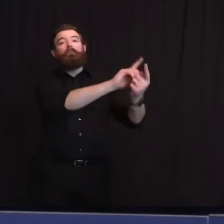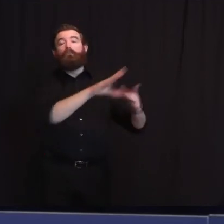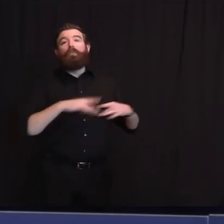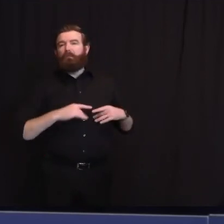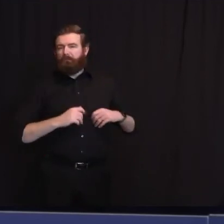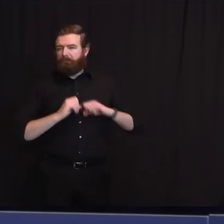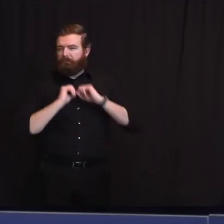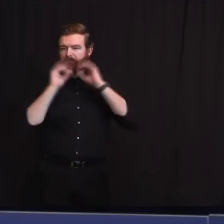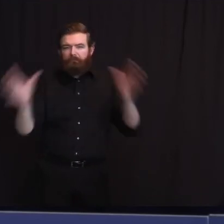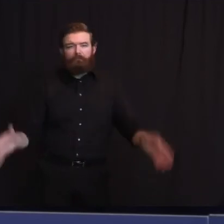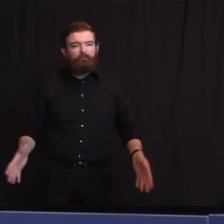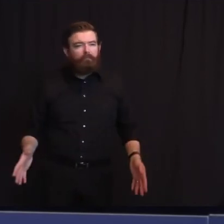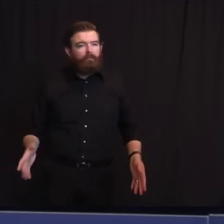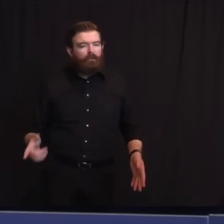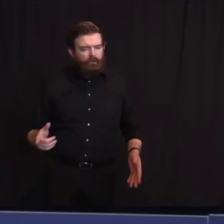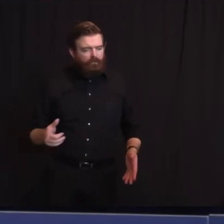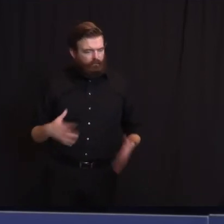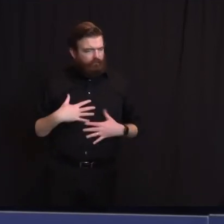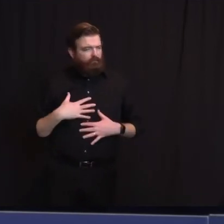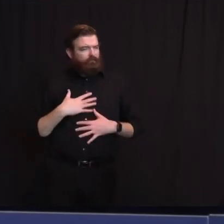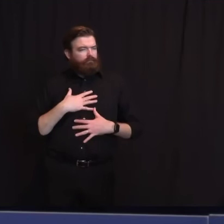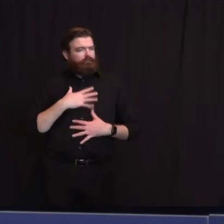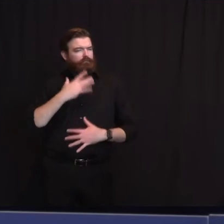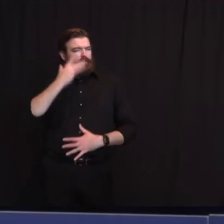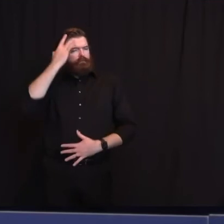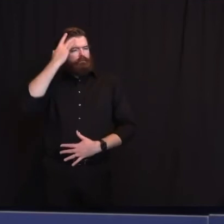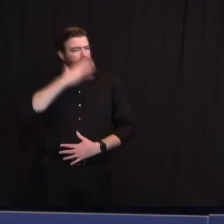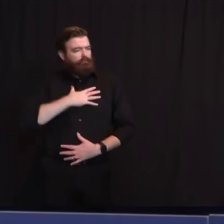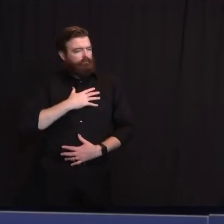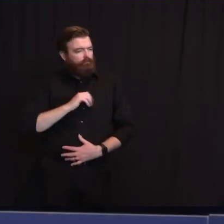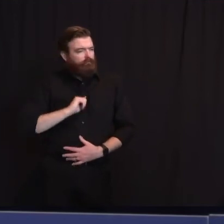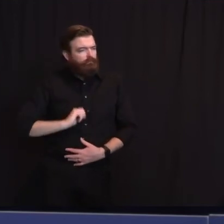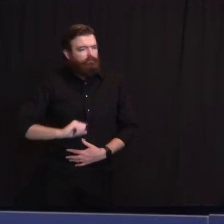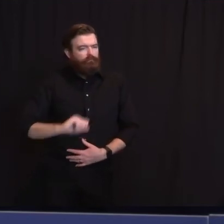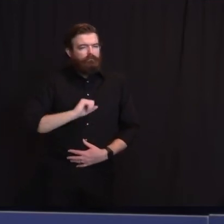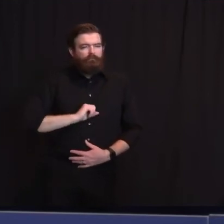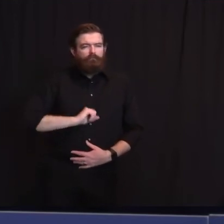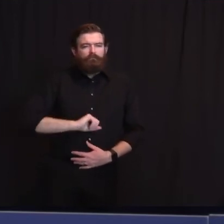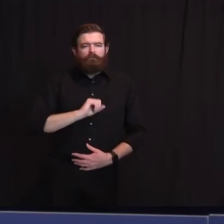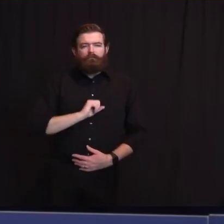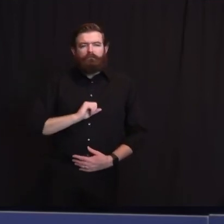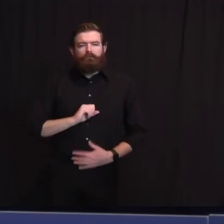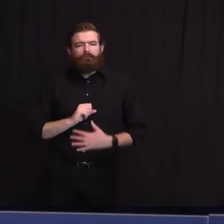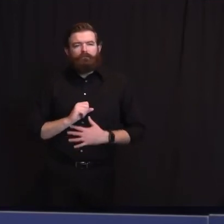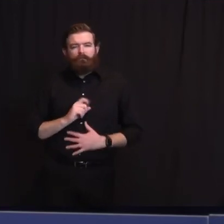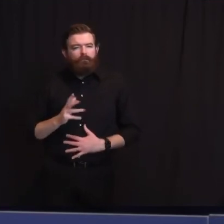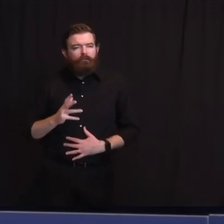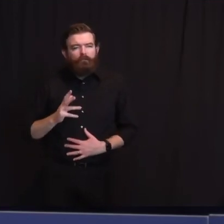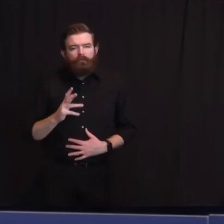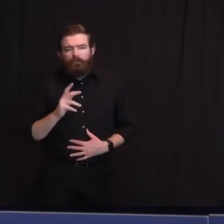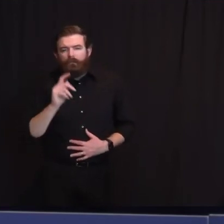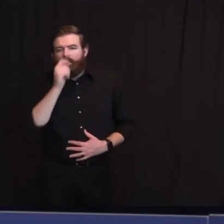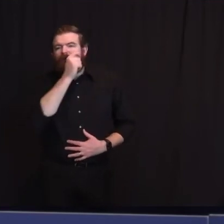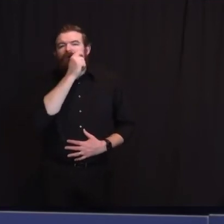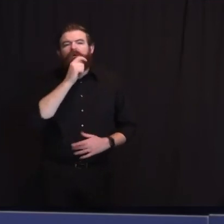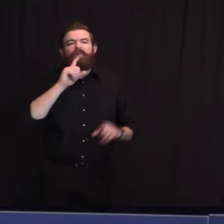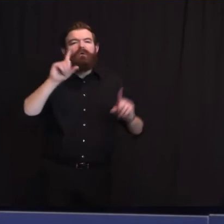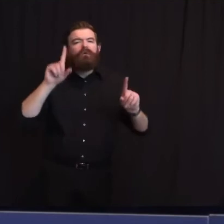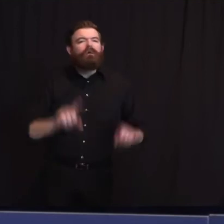developed symptoms compatible with COVID-19 on December 29th and was tested with a PCR test on